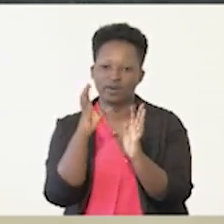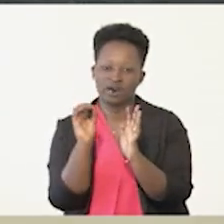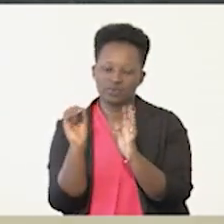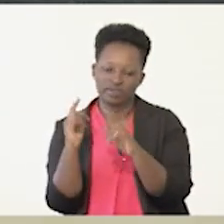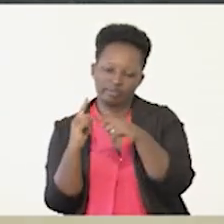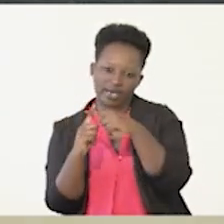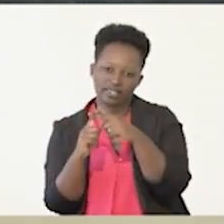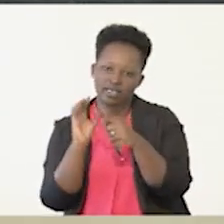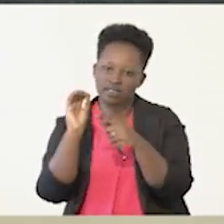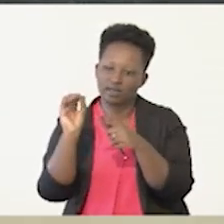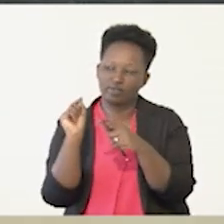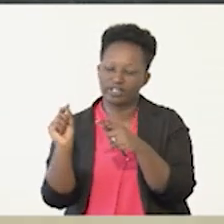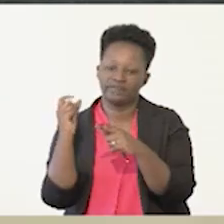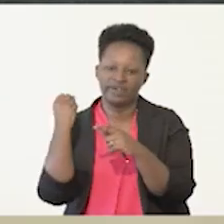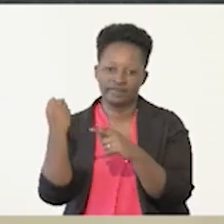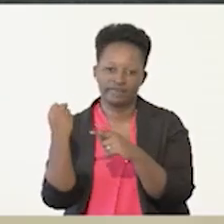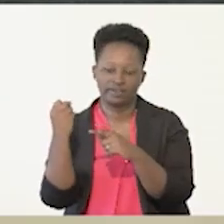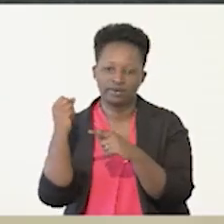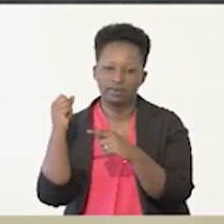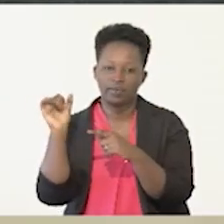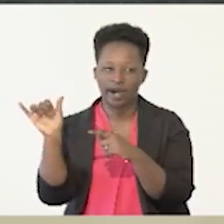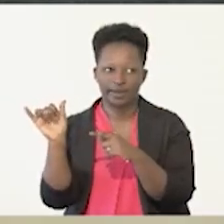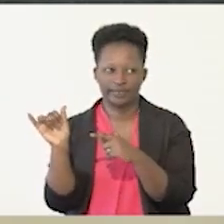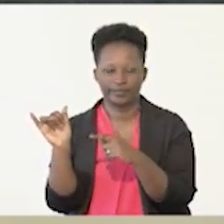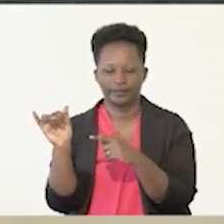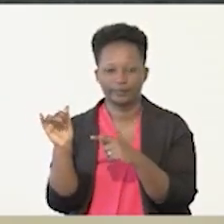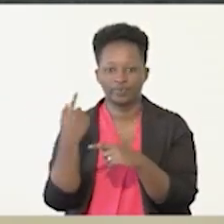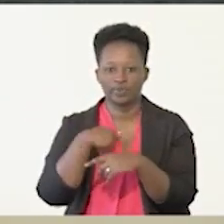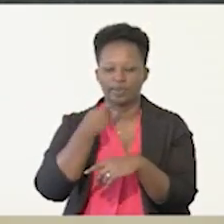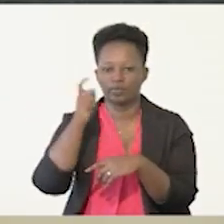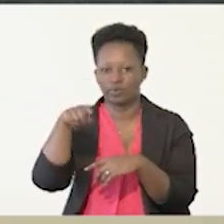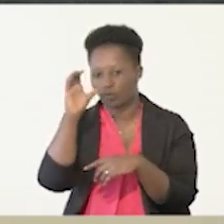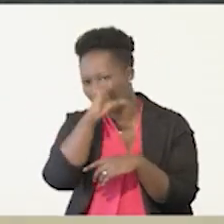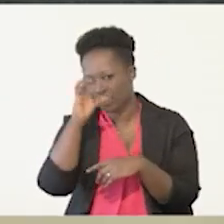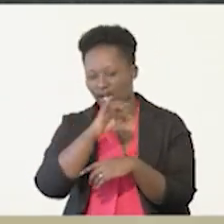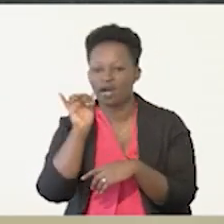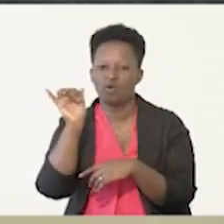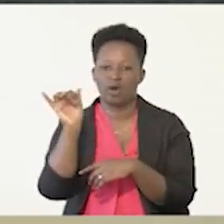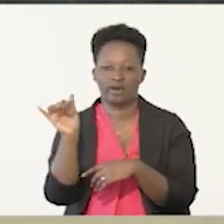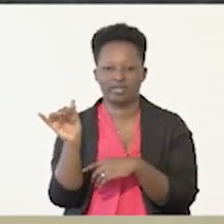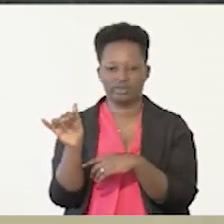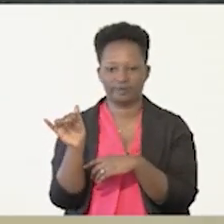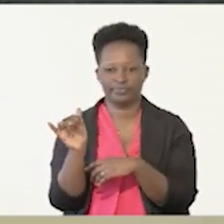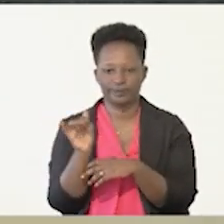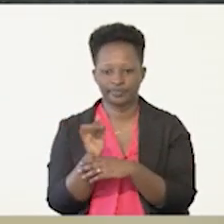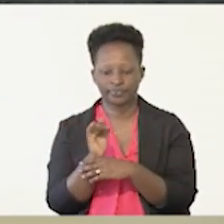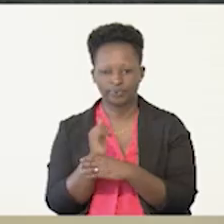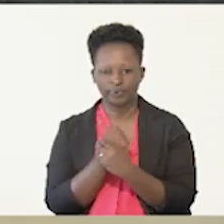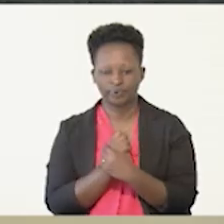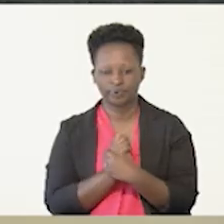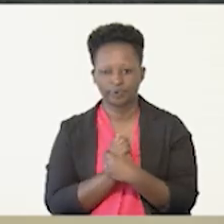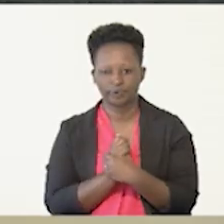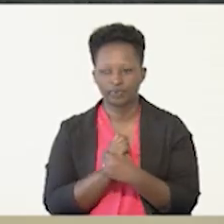400 plus 0.5 Y. So we need this disposable income of